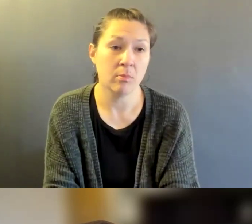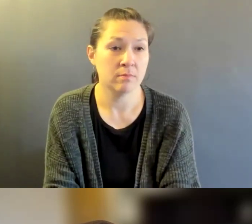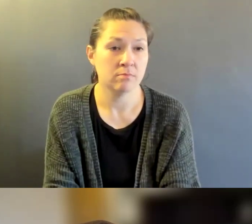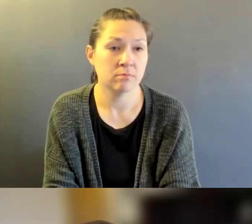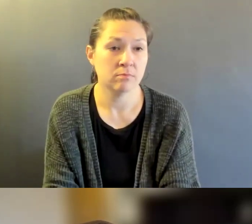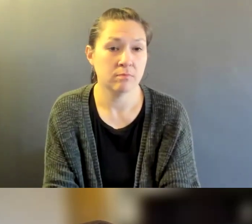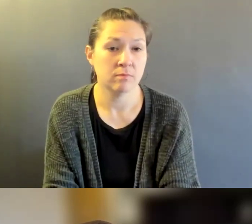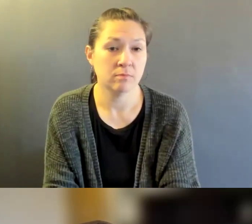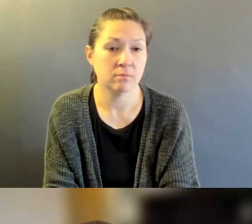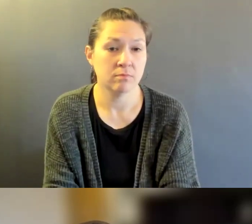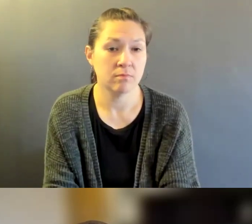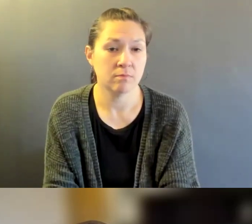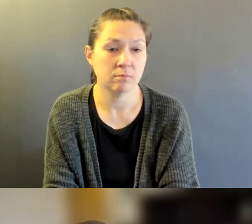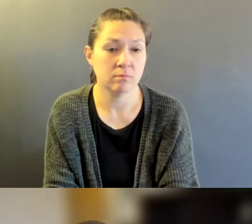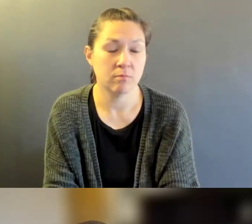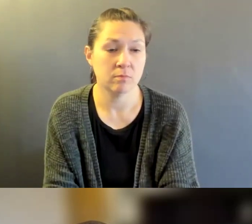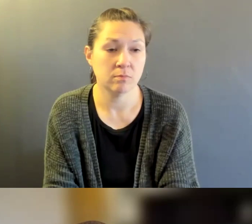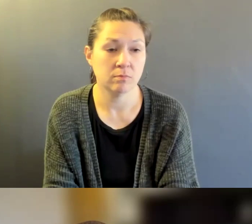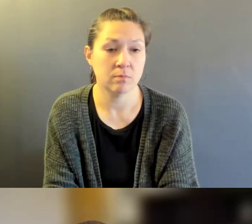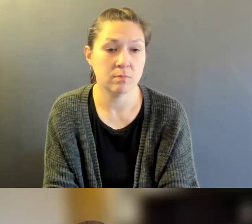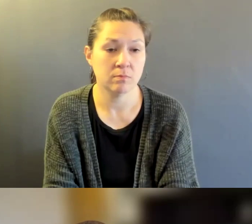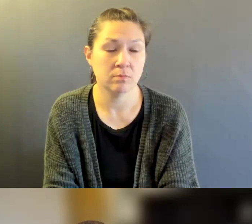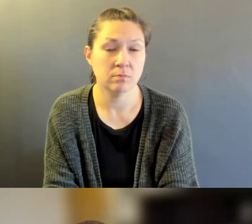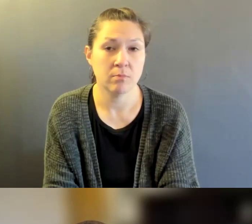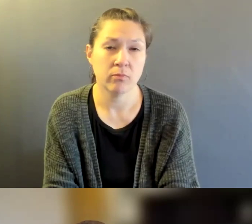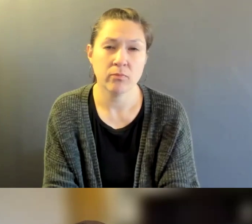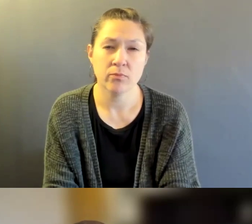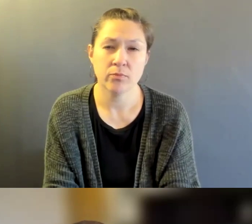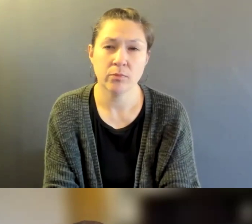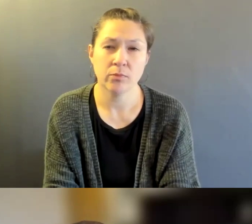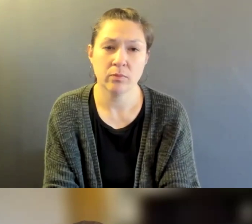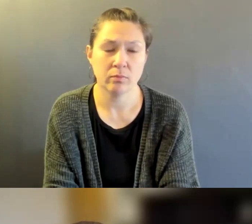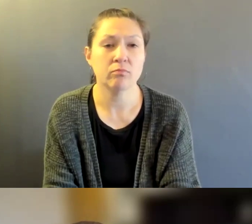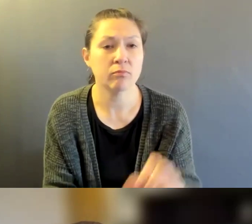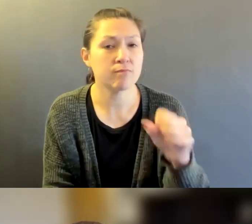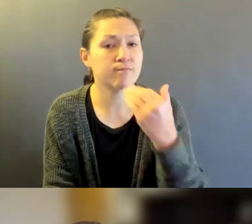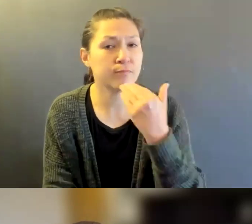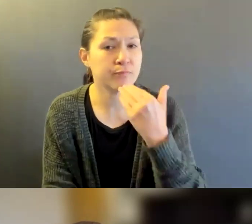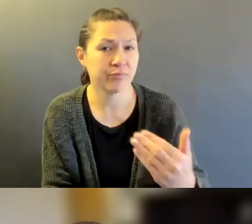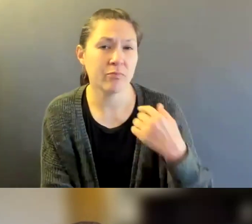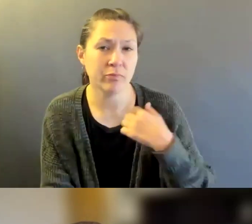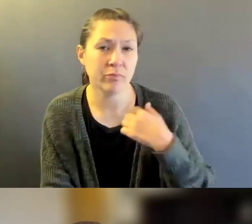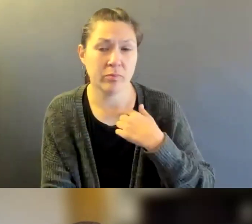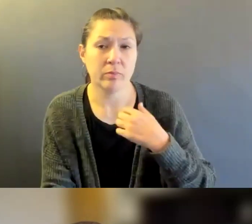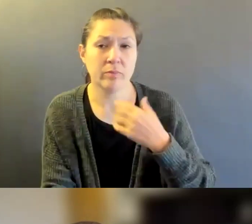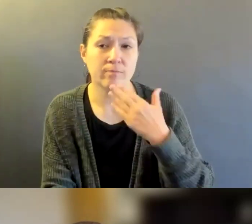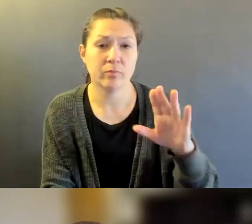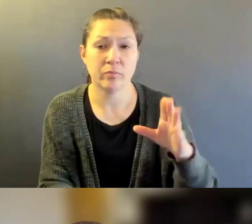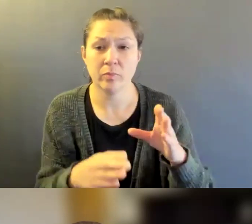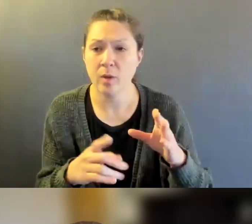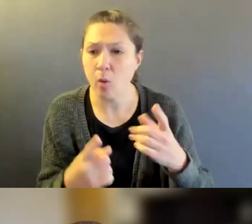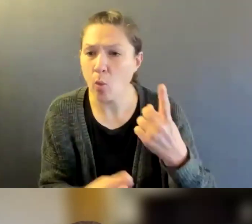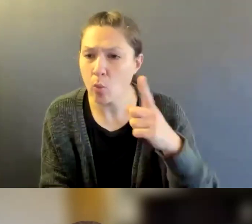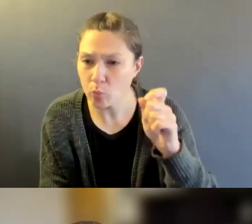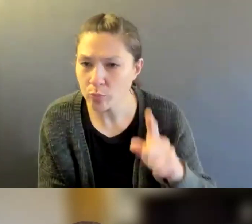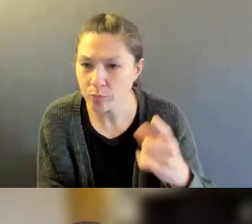really appreciated hearing the overview and then also the specific example. Oh, we have one question in the chat